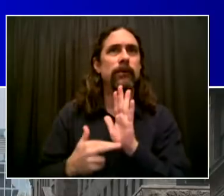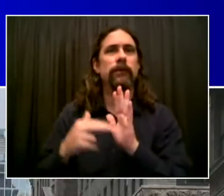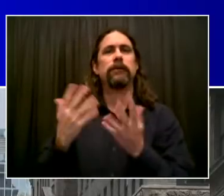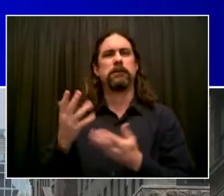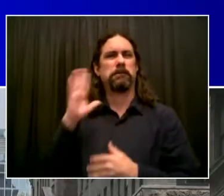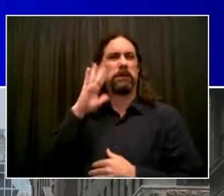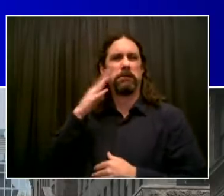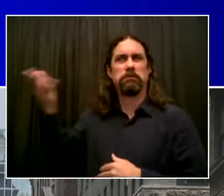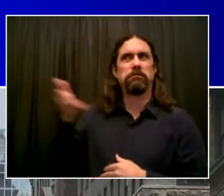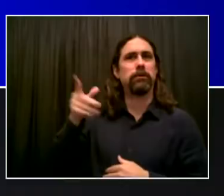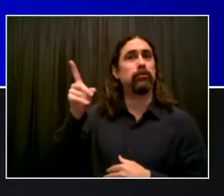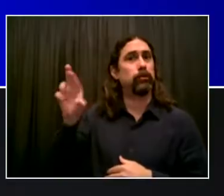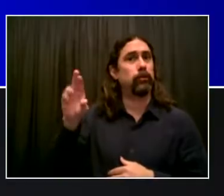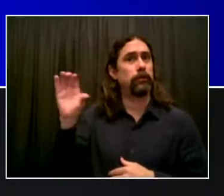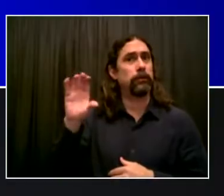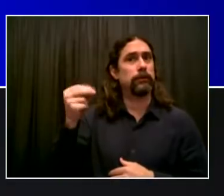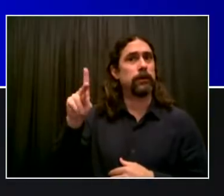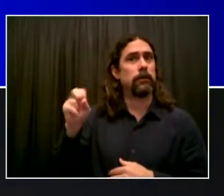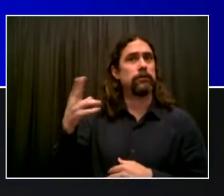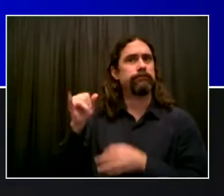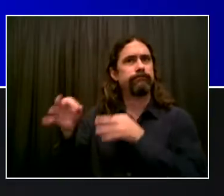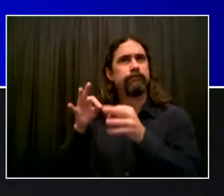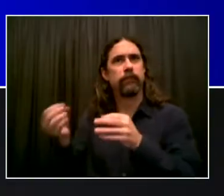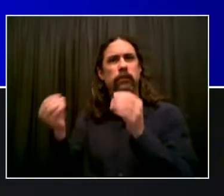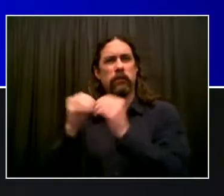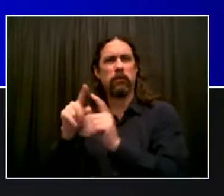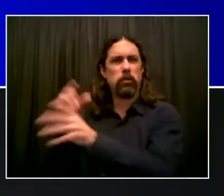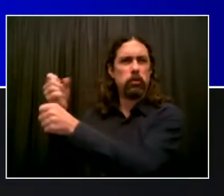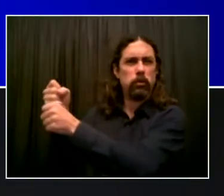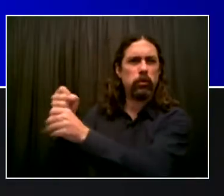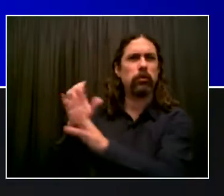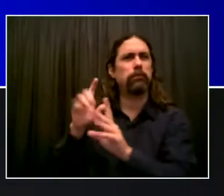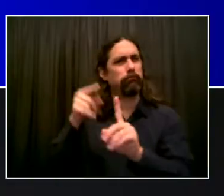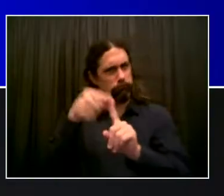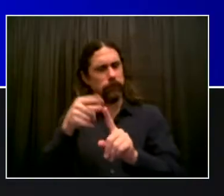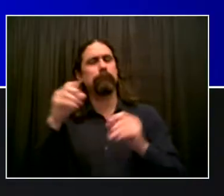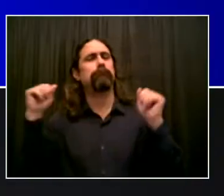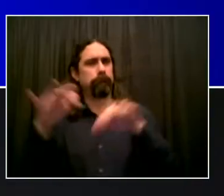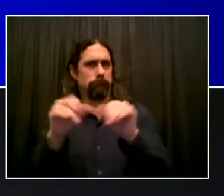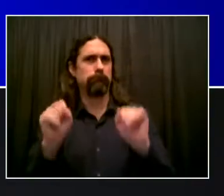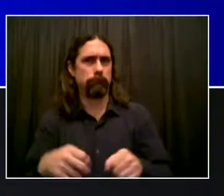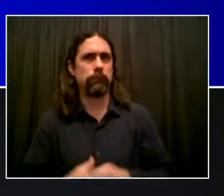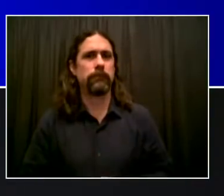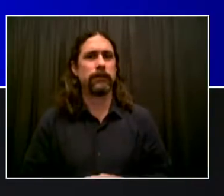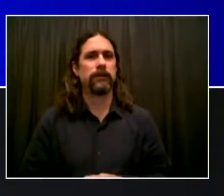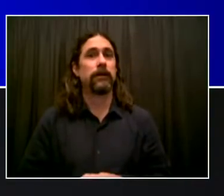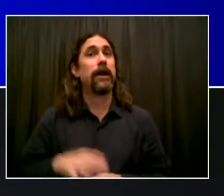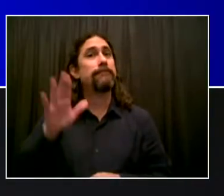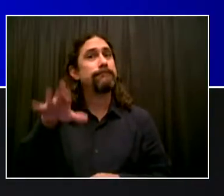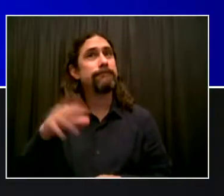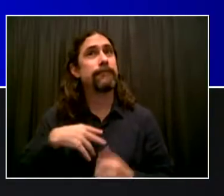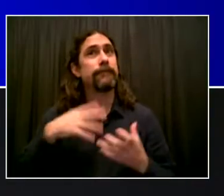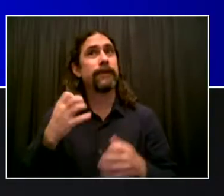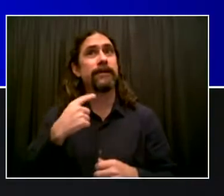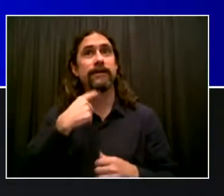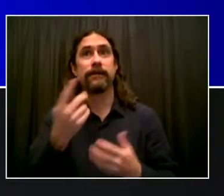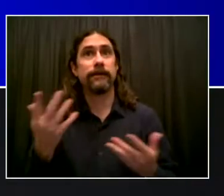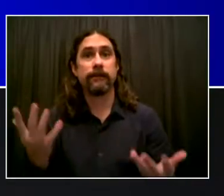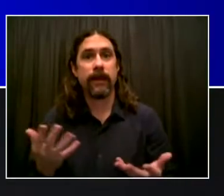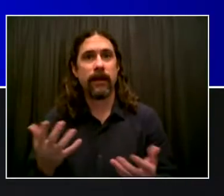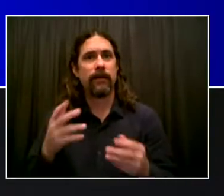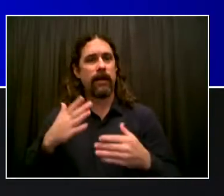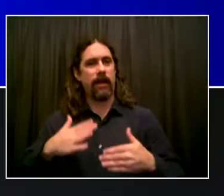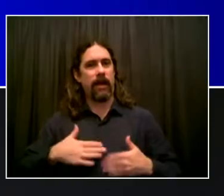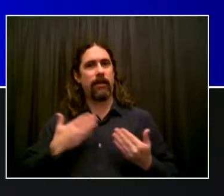First night of Hanukkah is Sunday. Happy Hanukkah to all. That's a joyous, joyous occasion. And it's a time